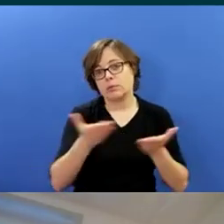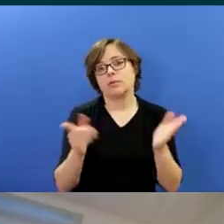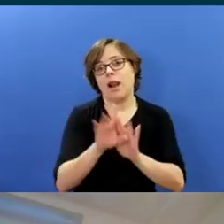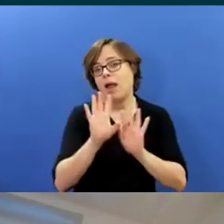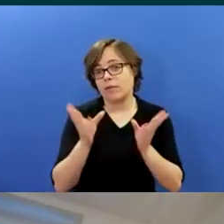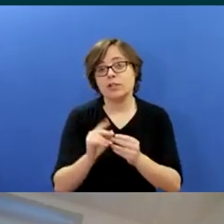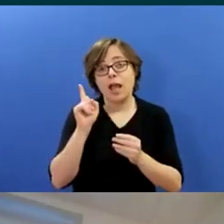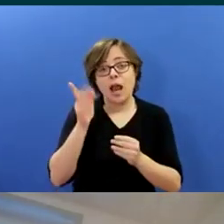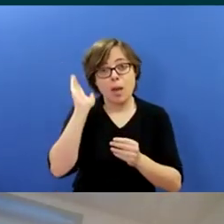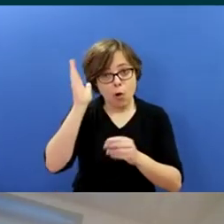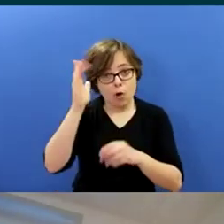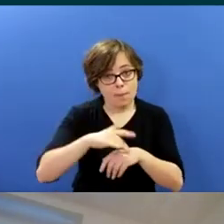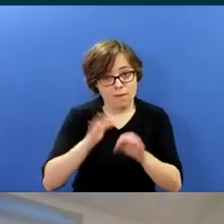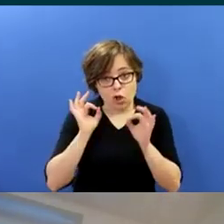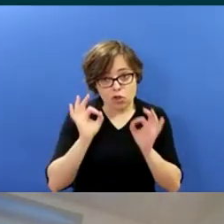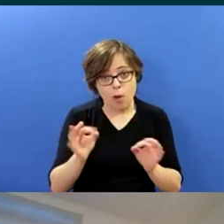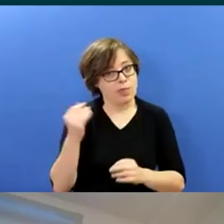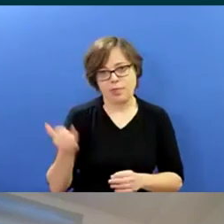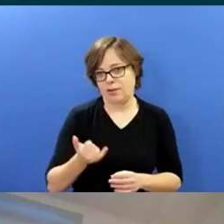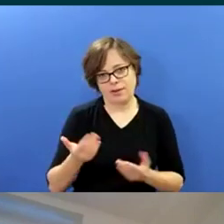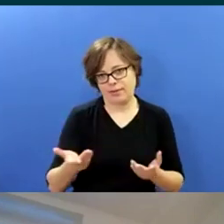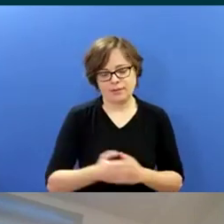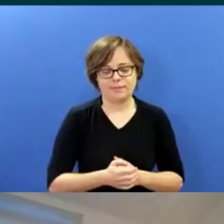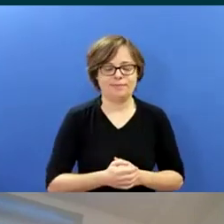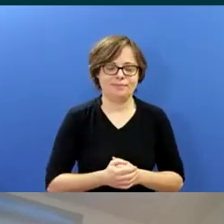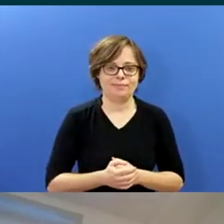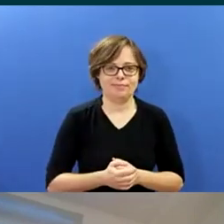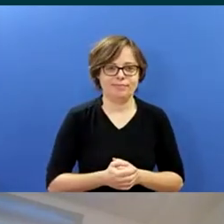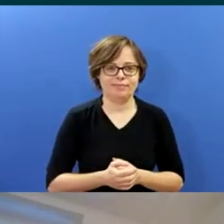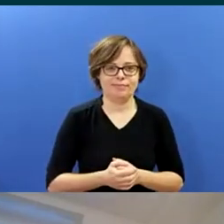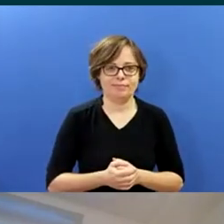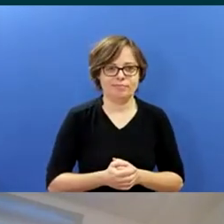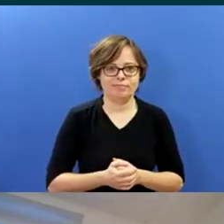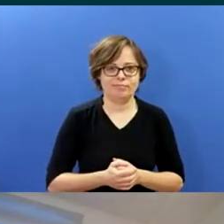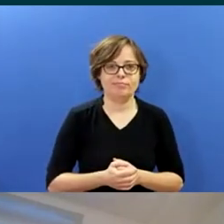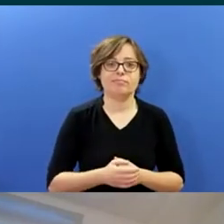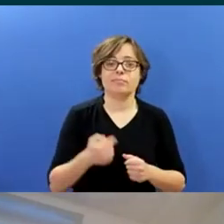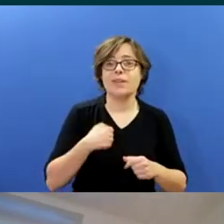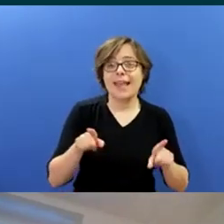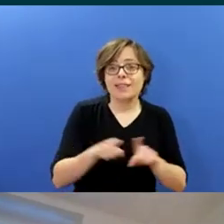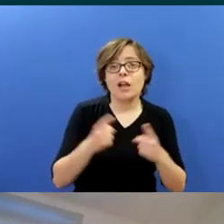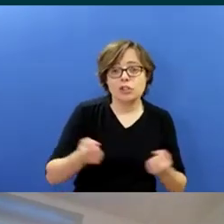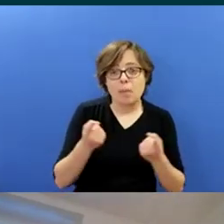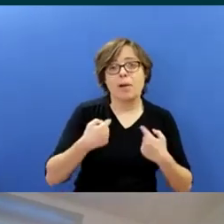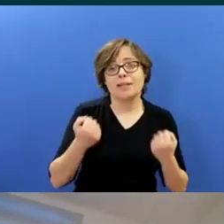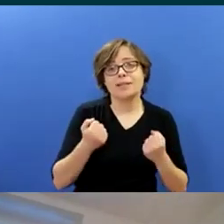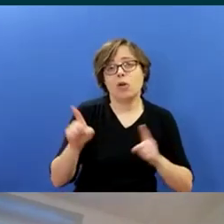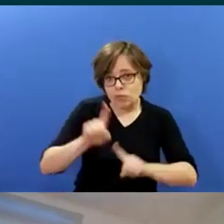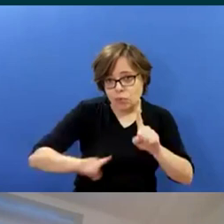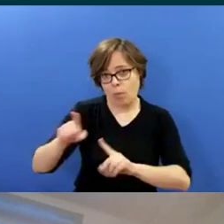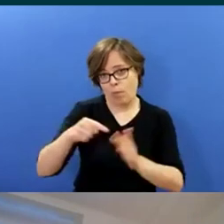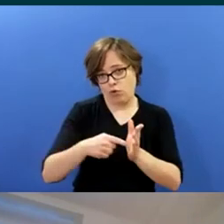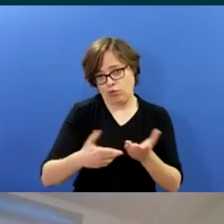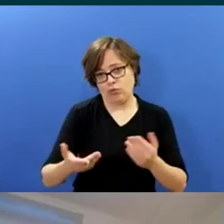That's also well for the campaign. And that was one reason why we said, okay, at least we want to have